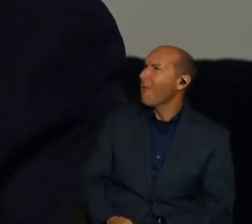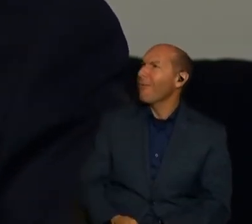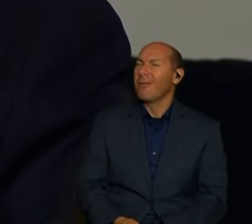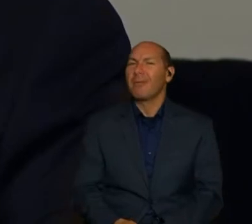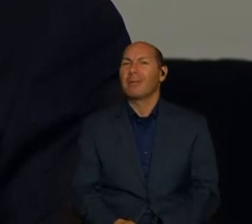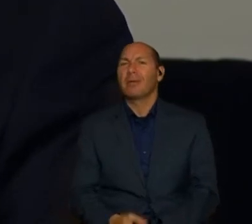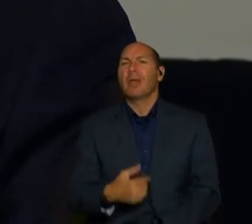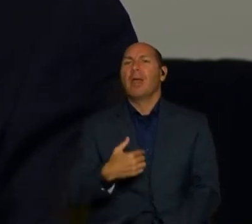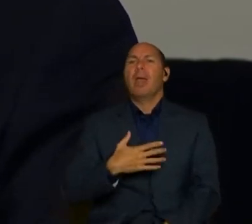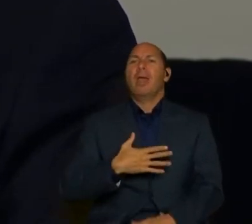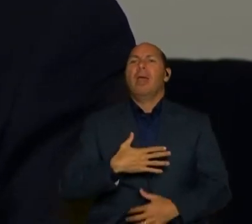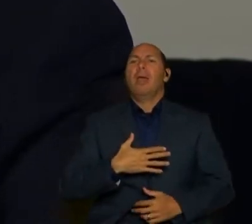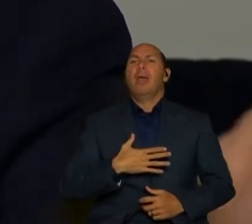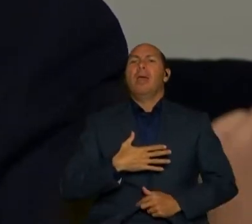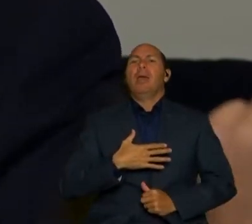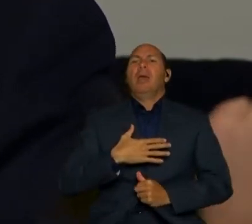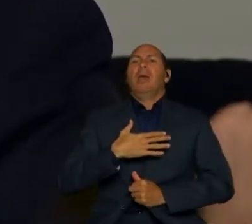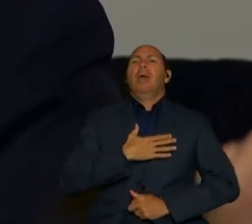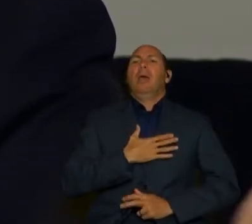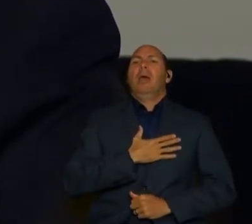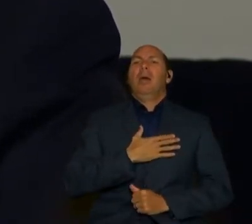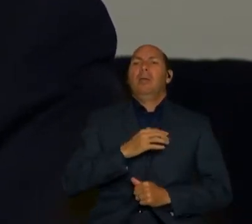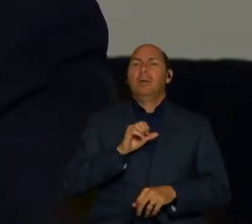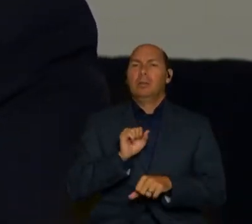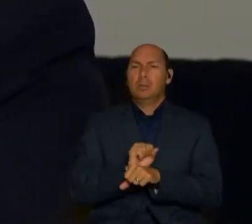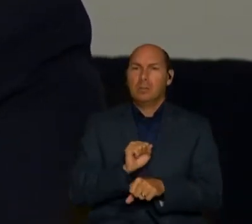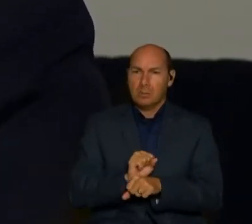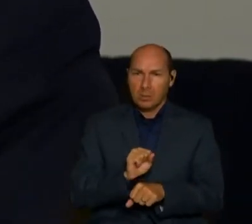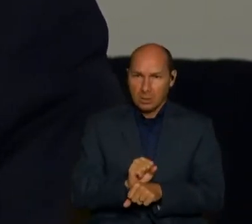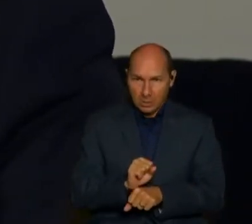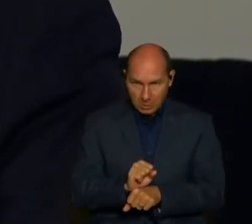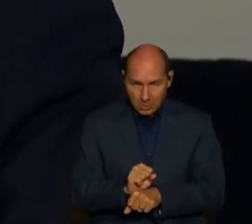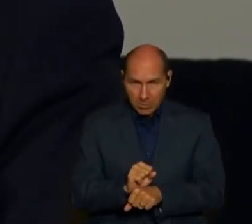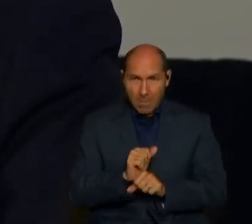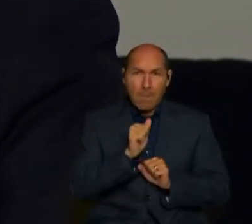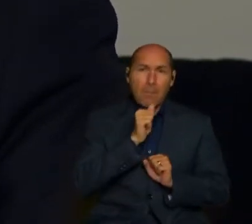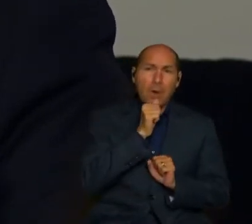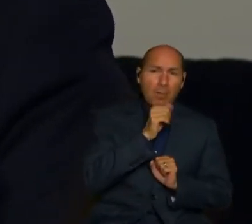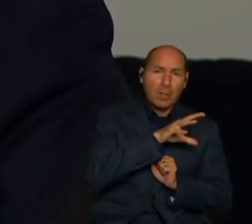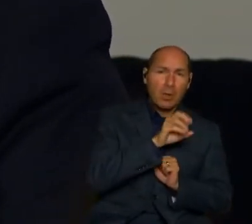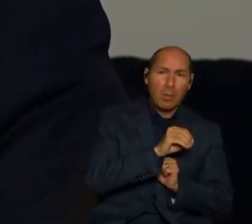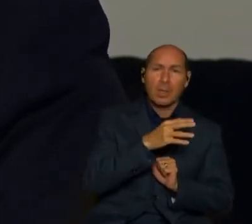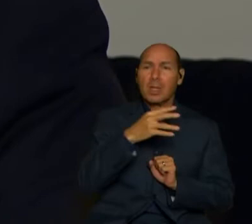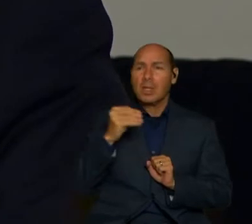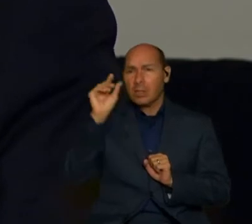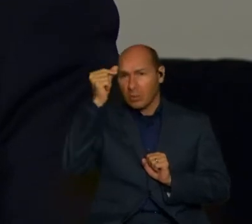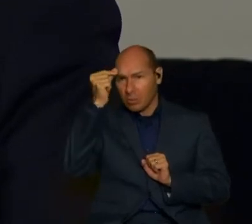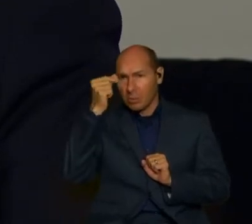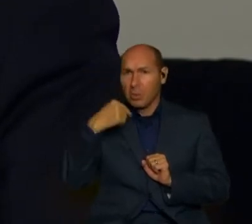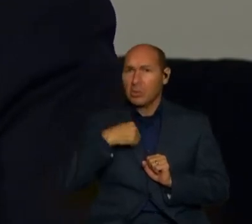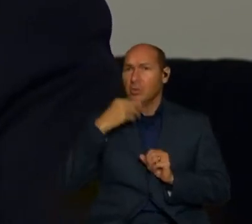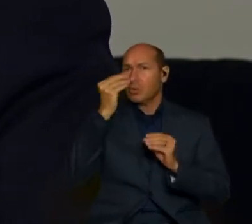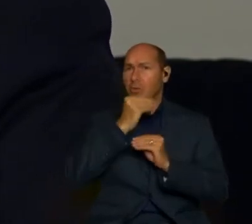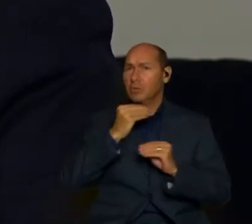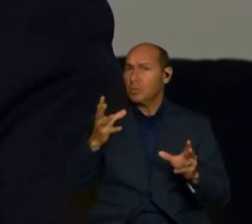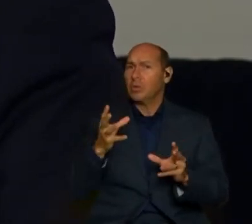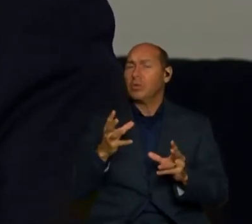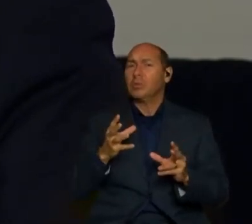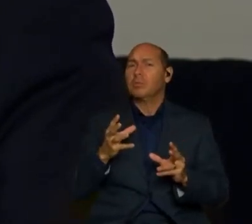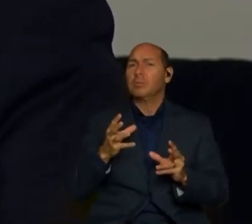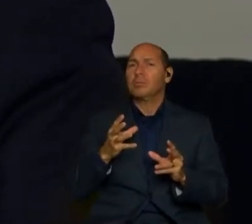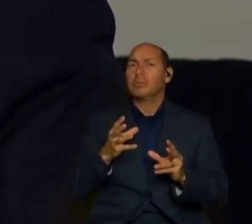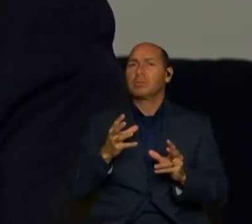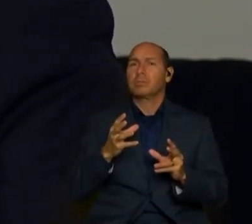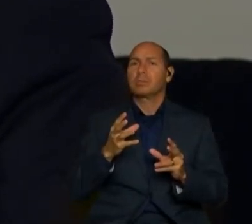I've had the privilege of working both in the private sector and in government, and I can tell you that there are